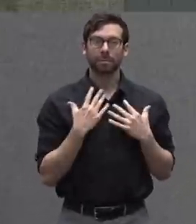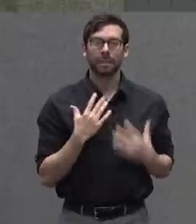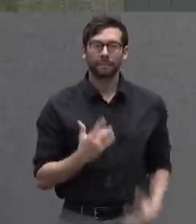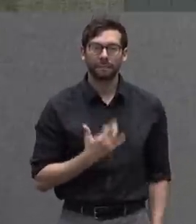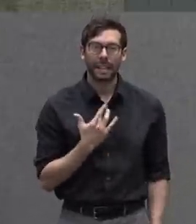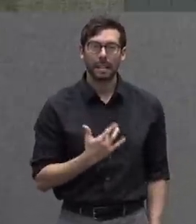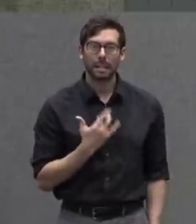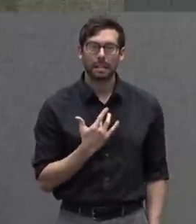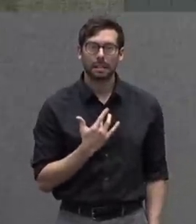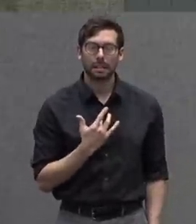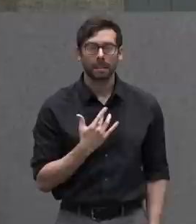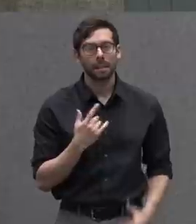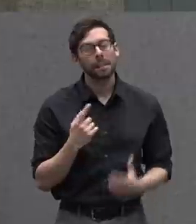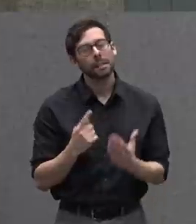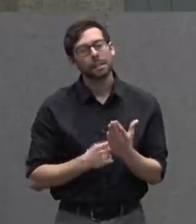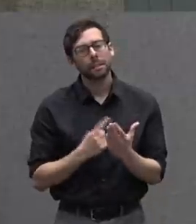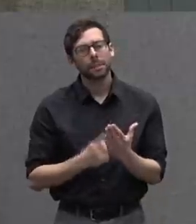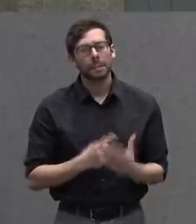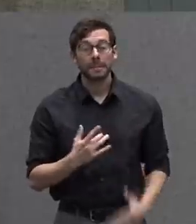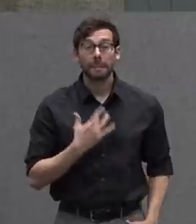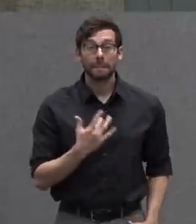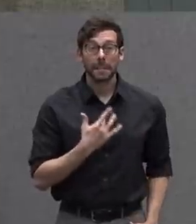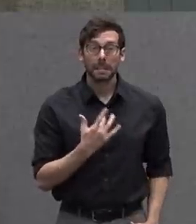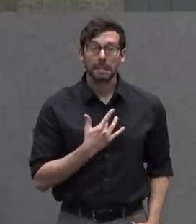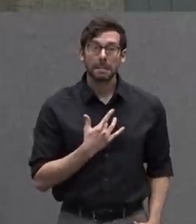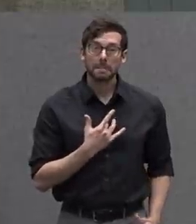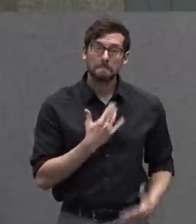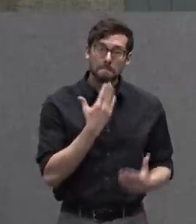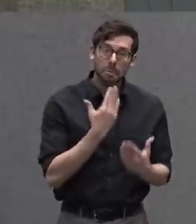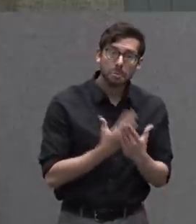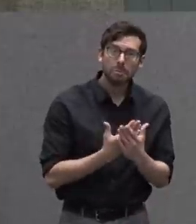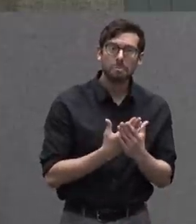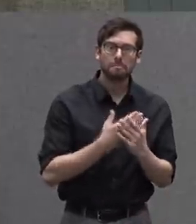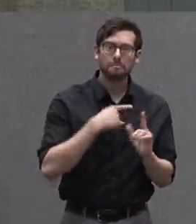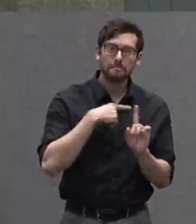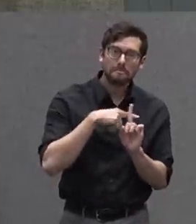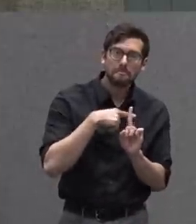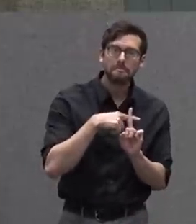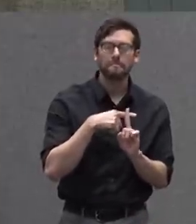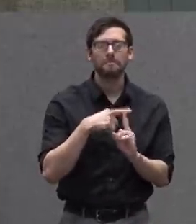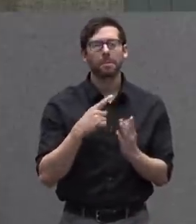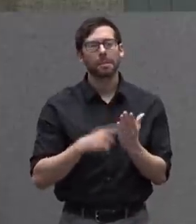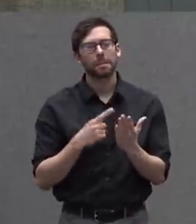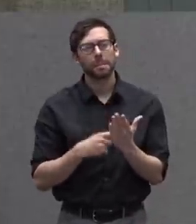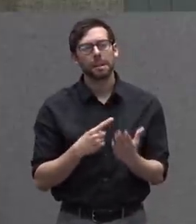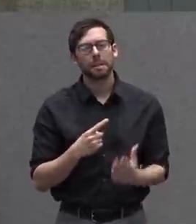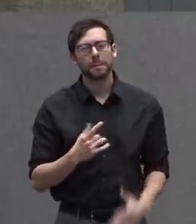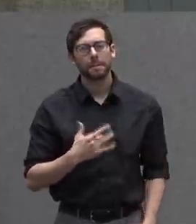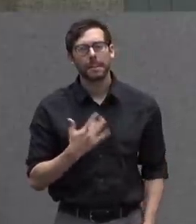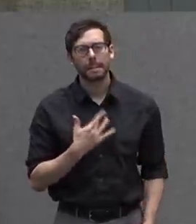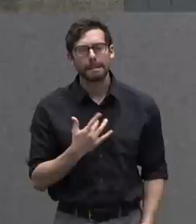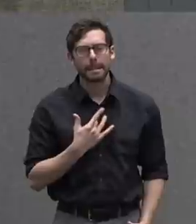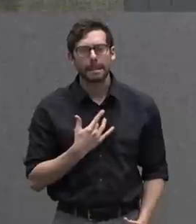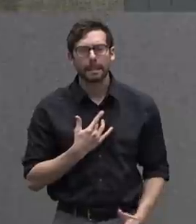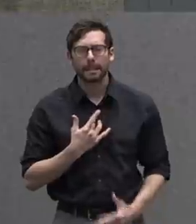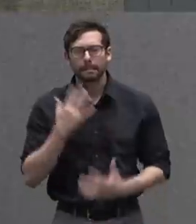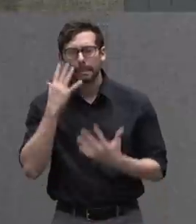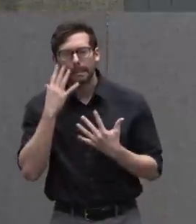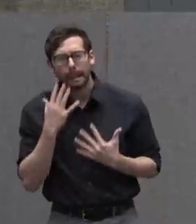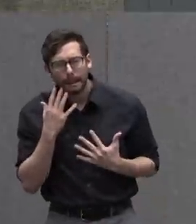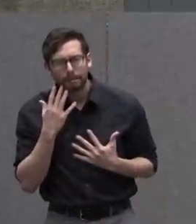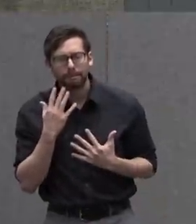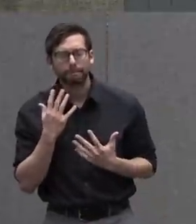good feelings. Some of those feelings might be sad feelings. But at the end, we're going to